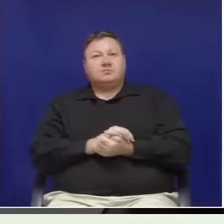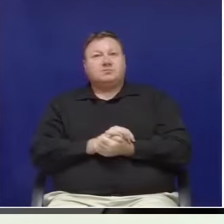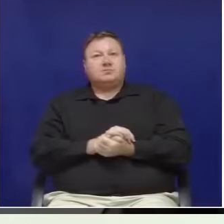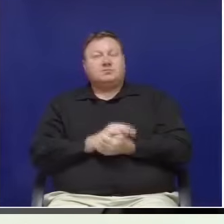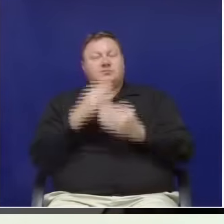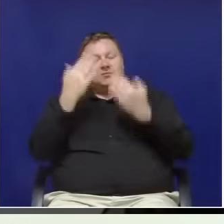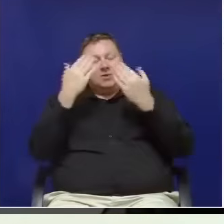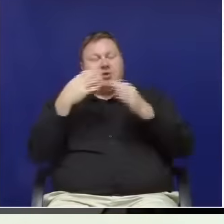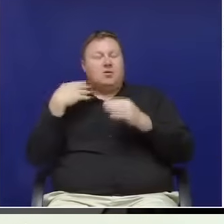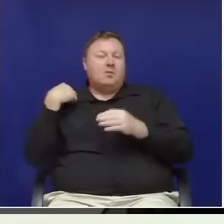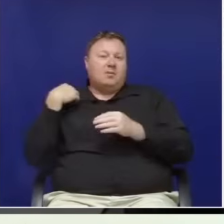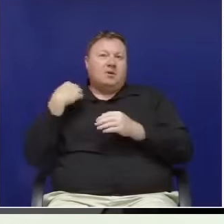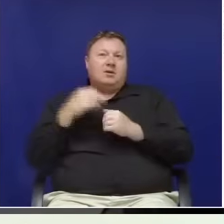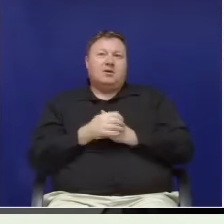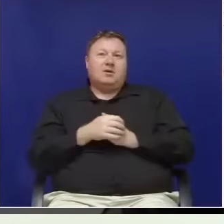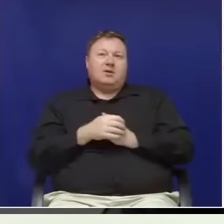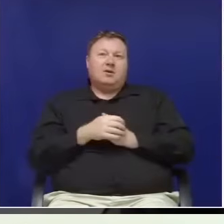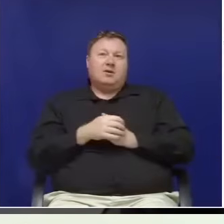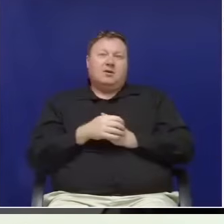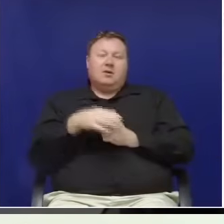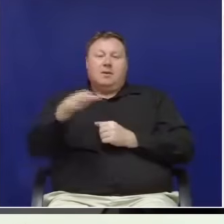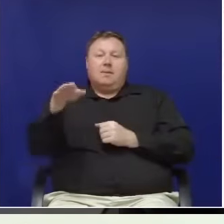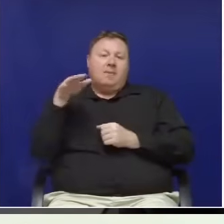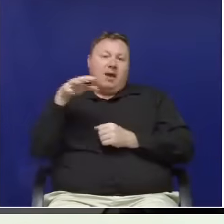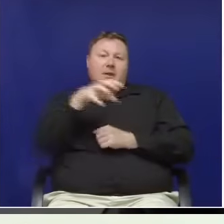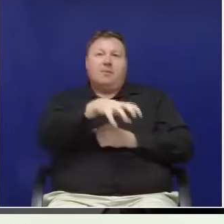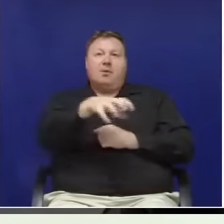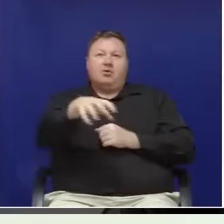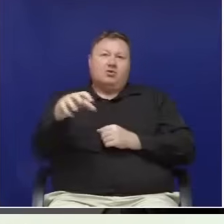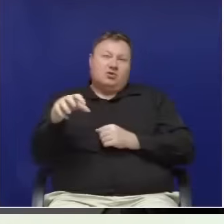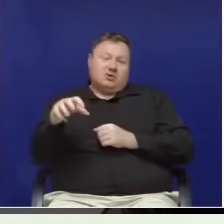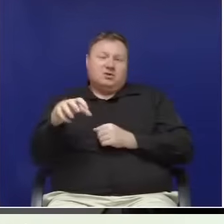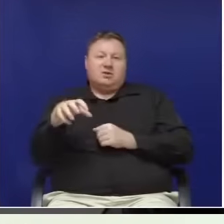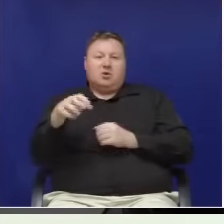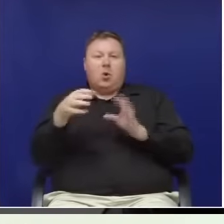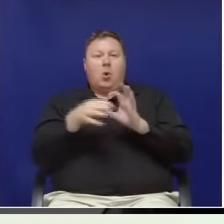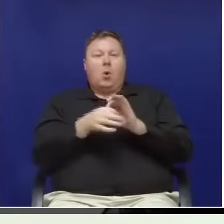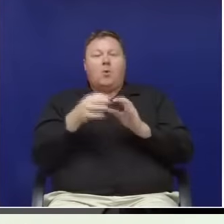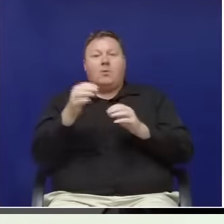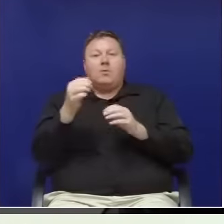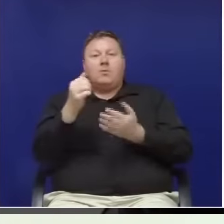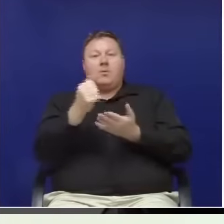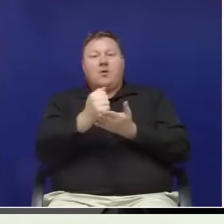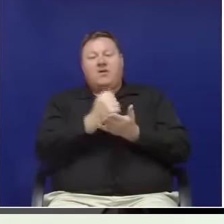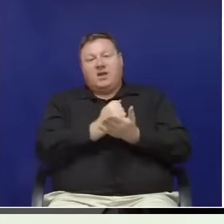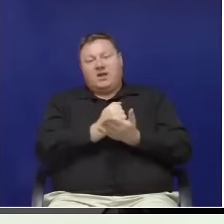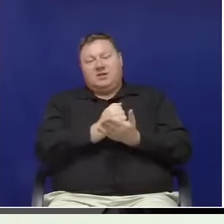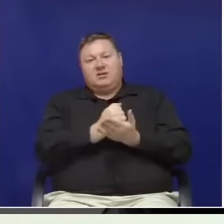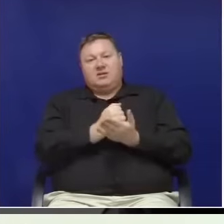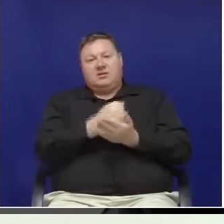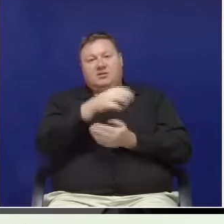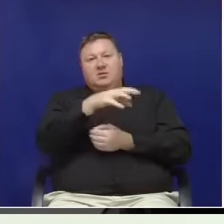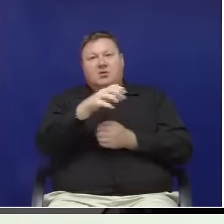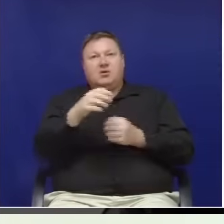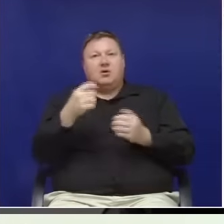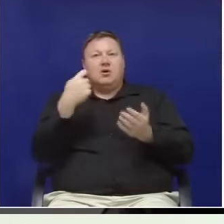Honourable Minister, with these bank branches of Home Affairs in progress, what is the cost structure that will be of benefit to